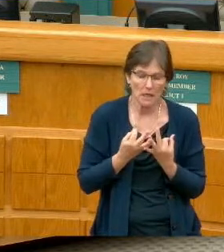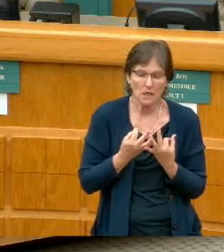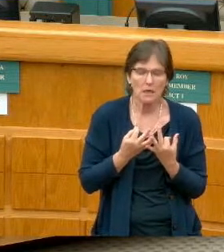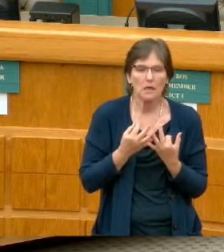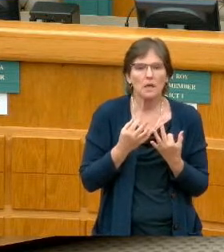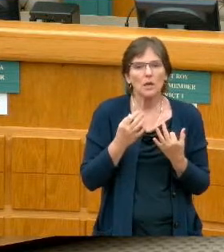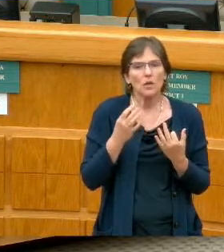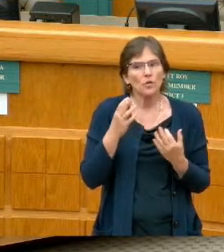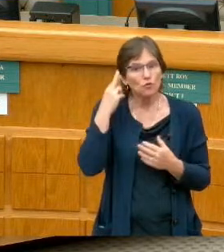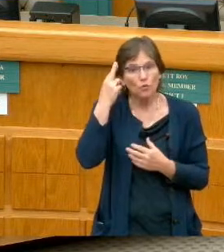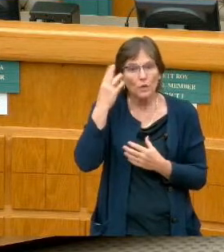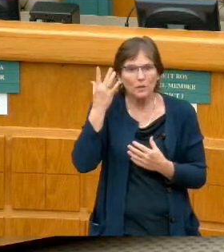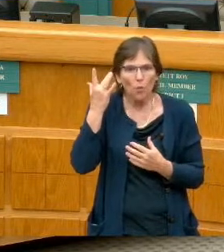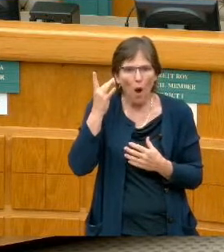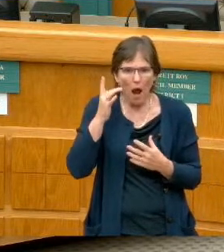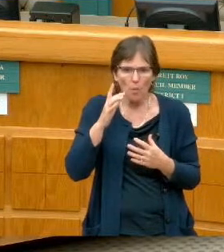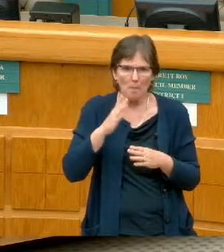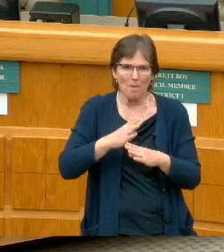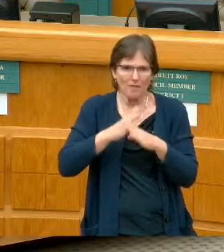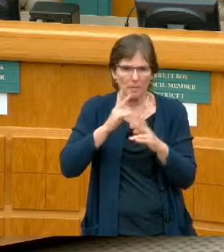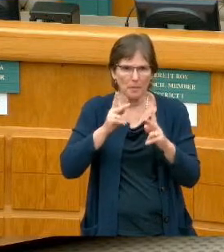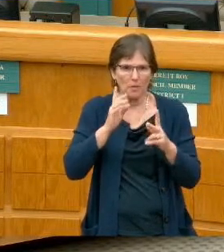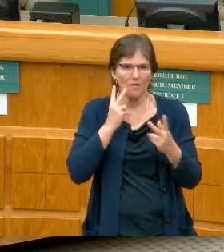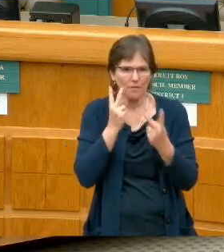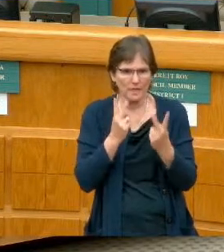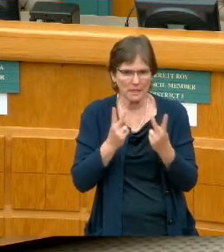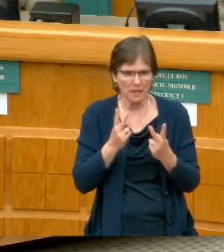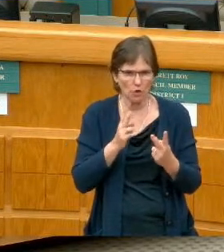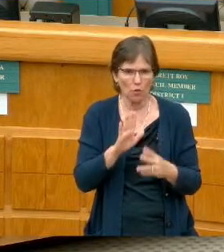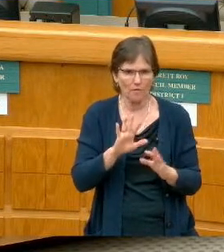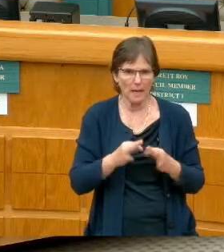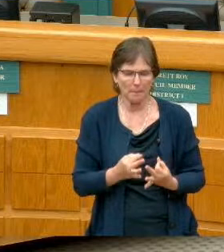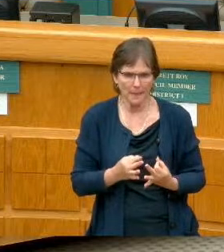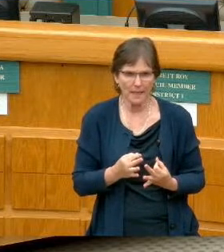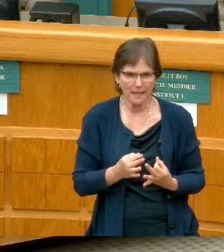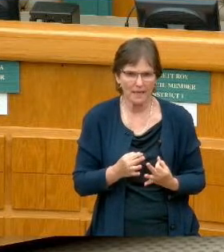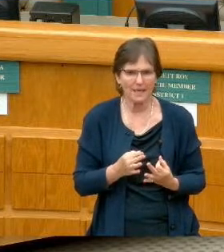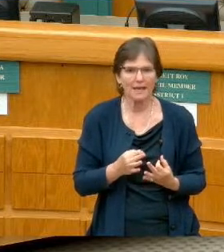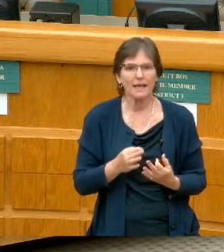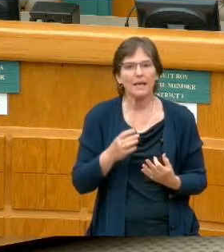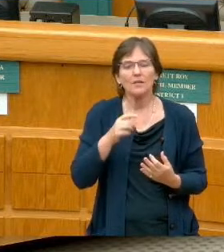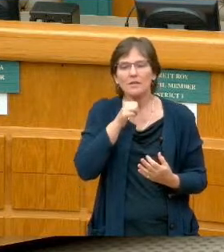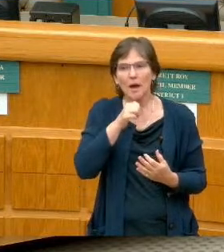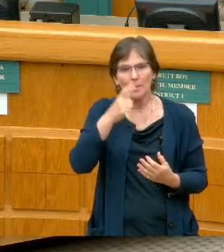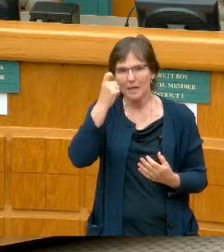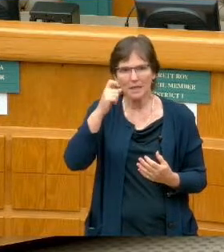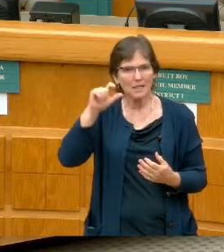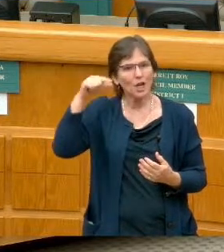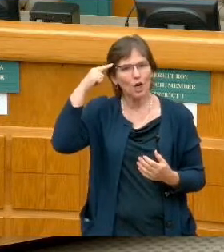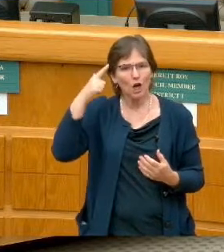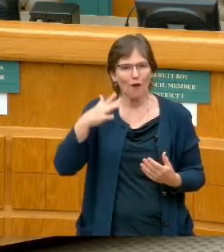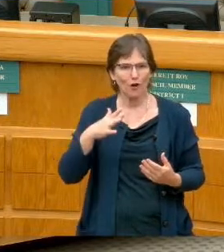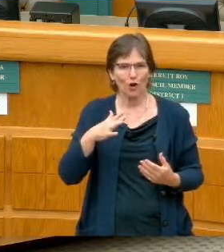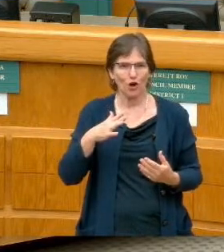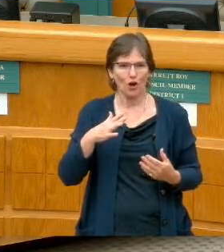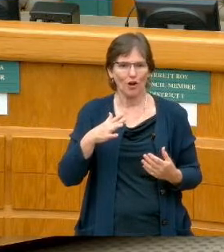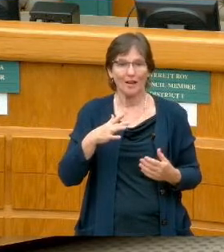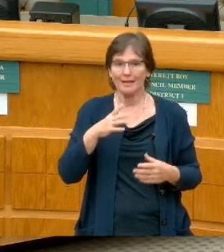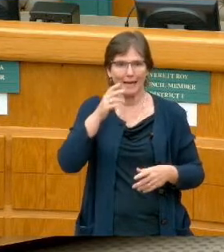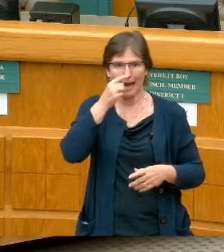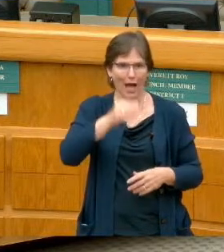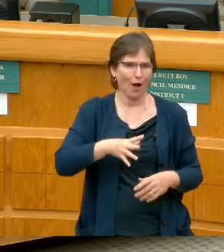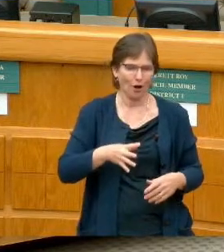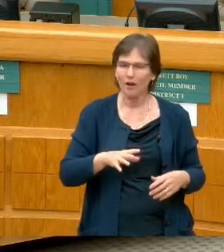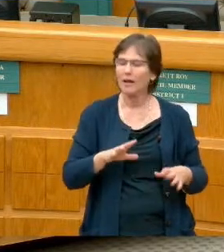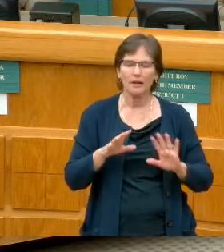not because he didn't care, it was because he did. And so now that we can go in and see our loved ones, I got to make a phone